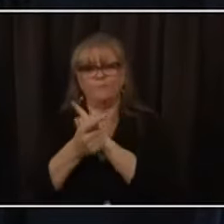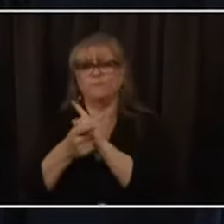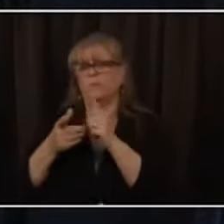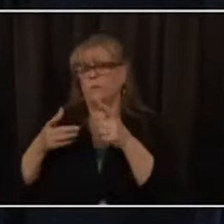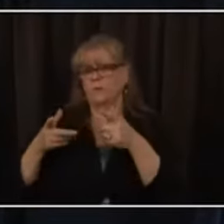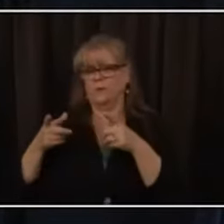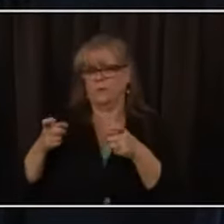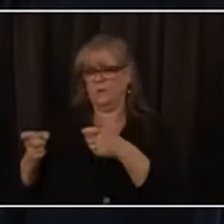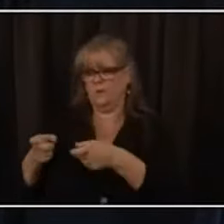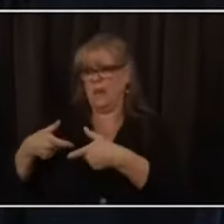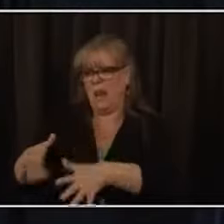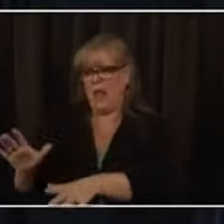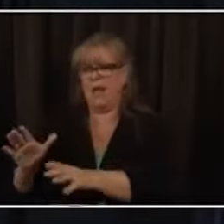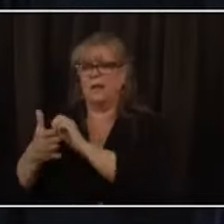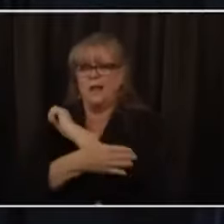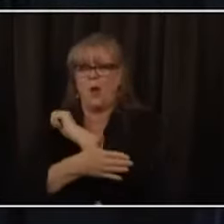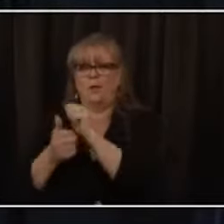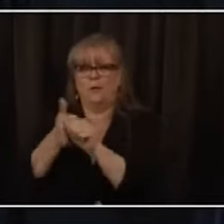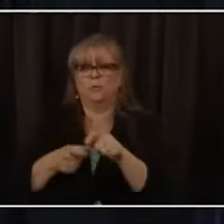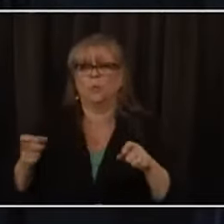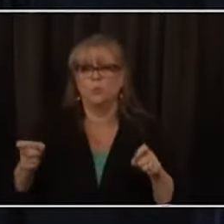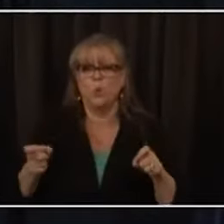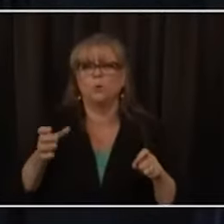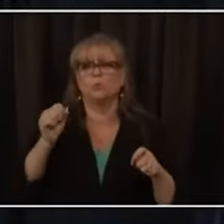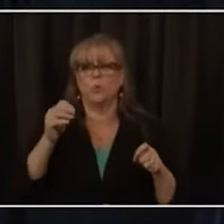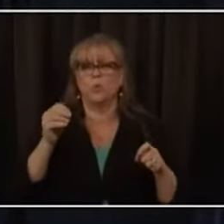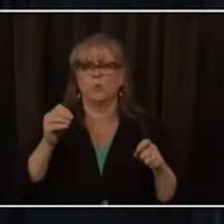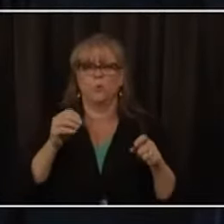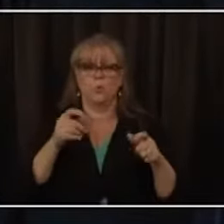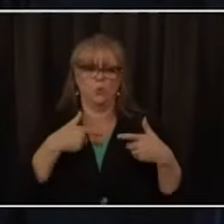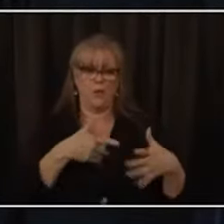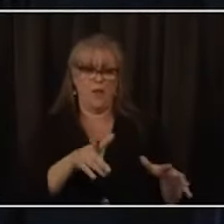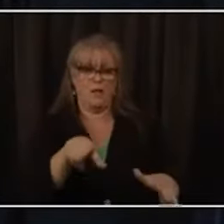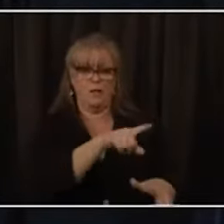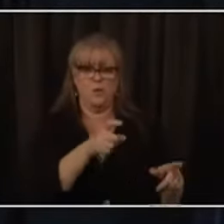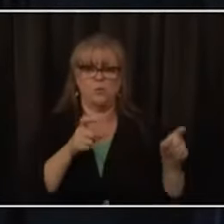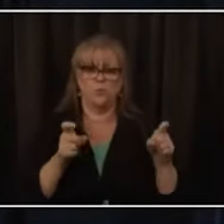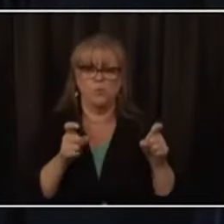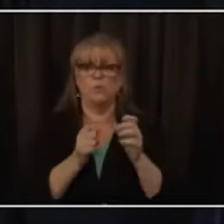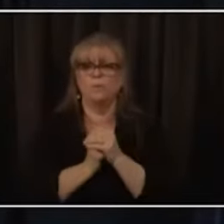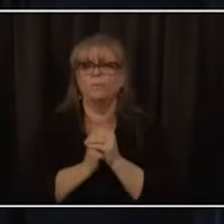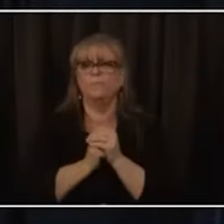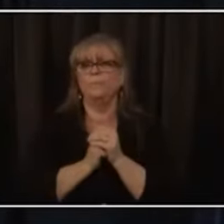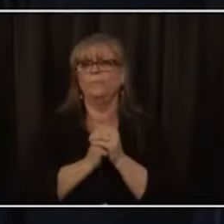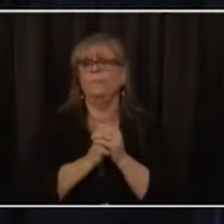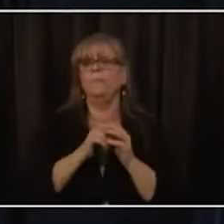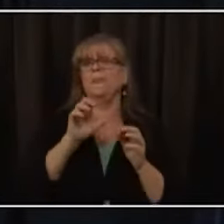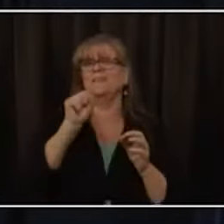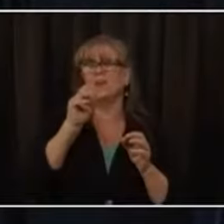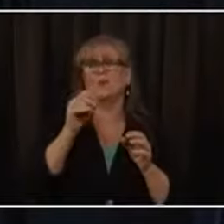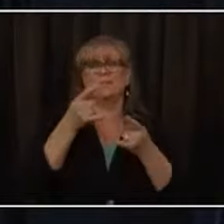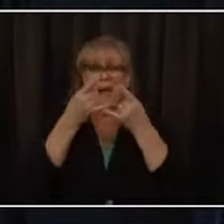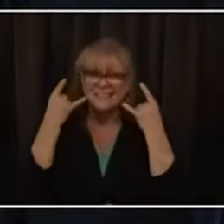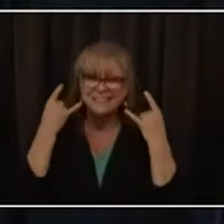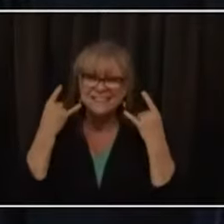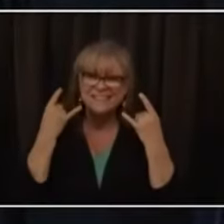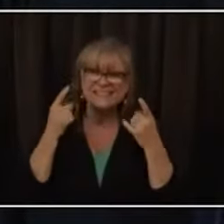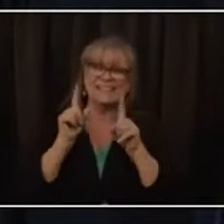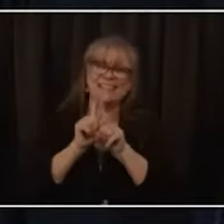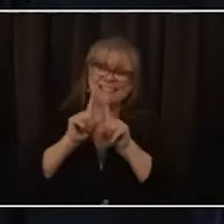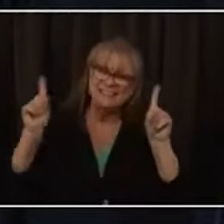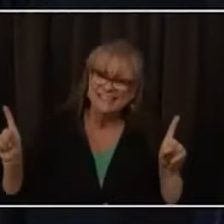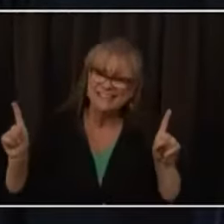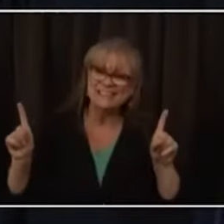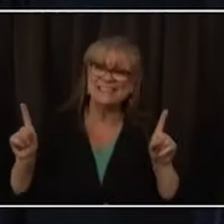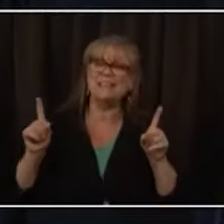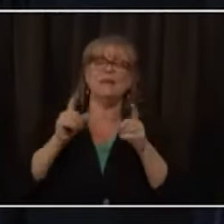in doubt, follow the protocols we've all become accustomed to. Mask on, physically distance, wash your hands, and stay home when you